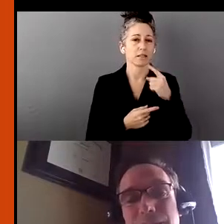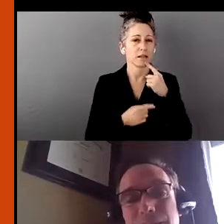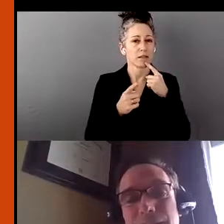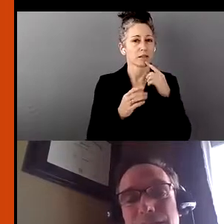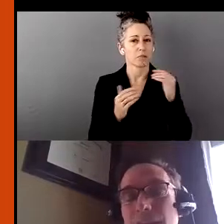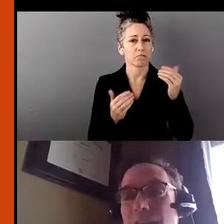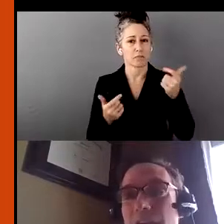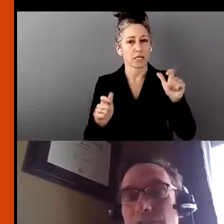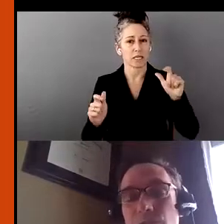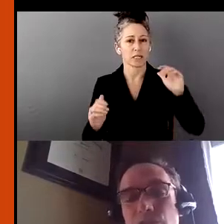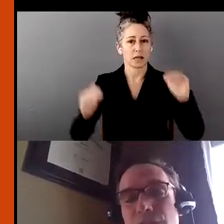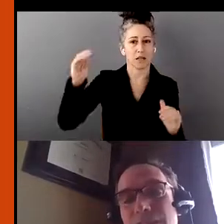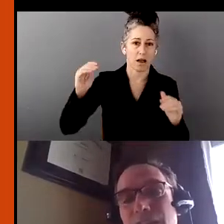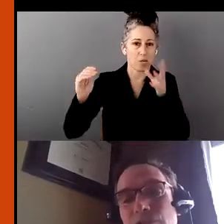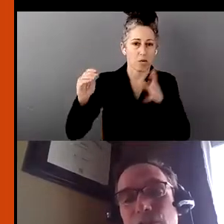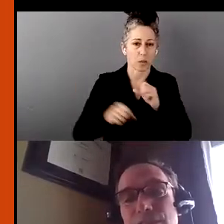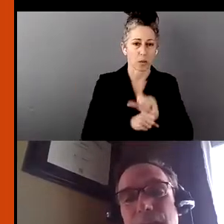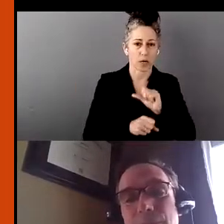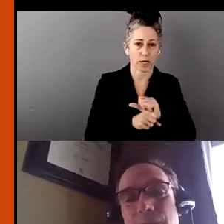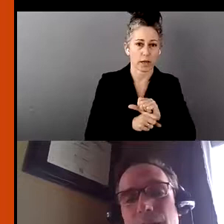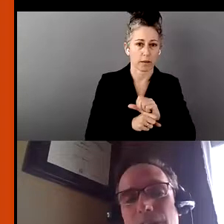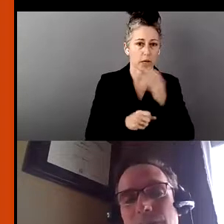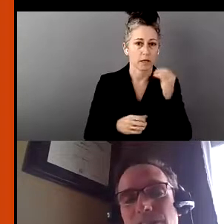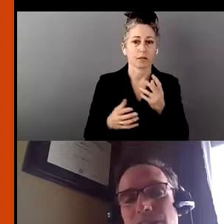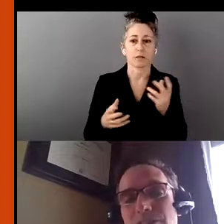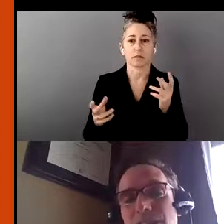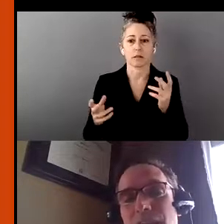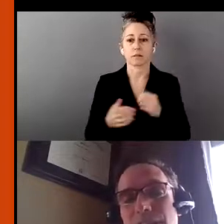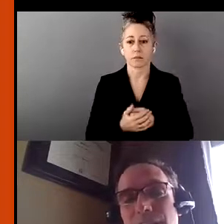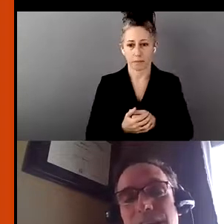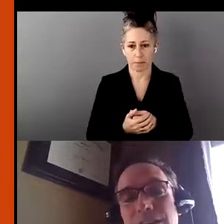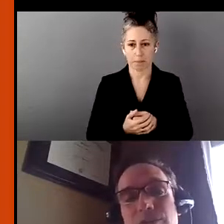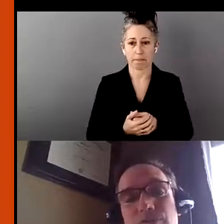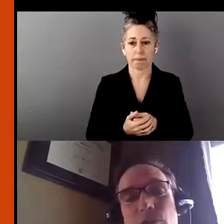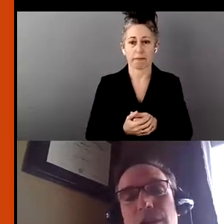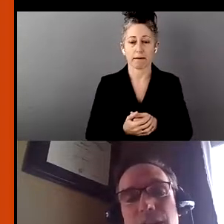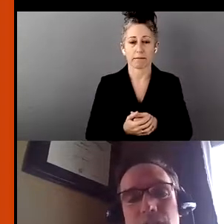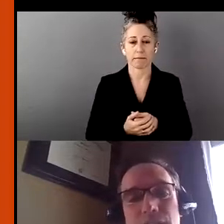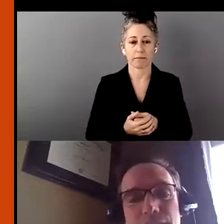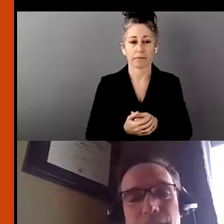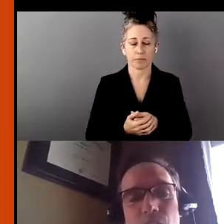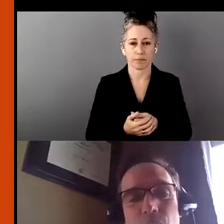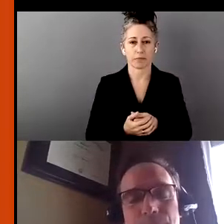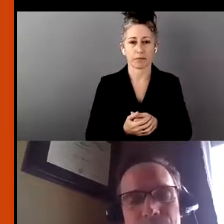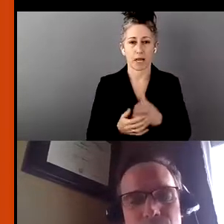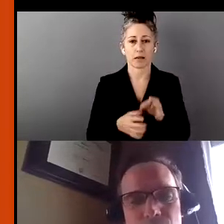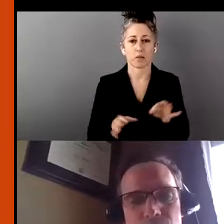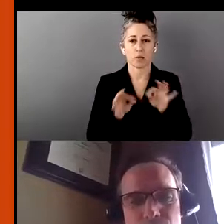supply declines, as there were shifts out of service occupations and dire needs for caregiving at